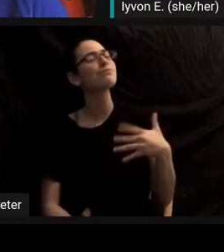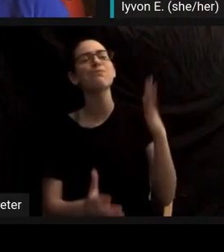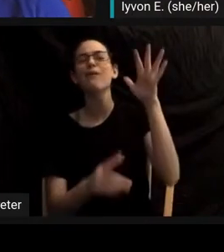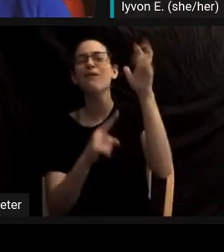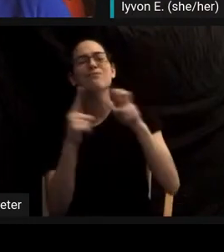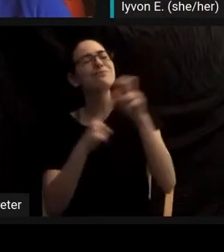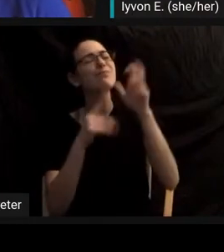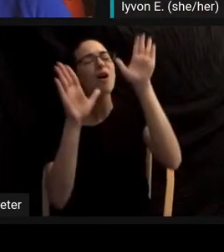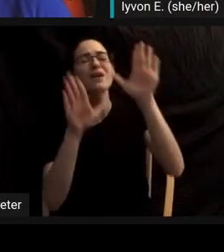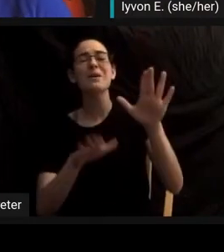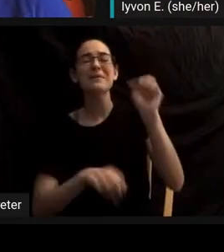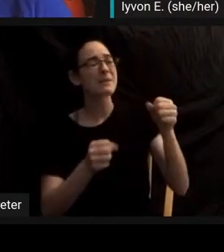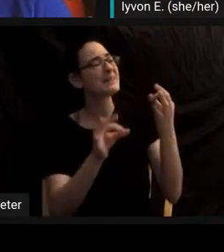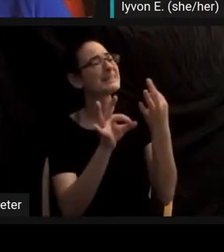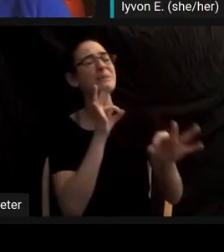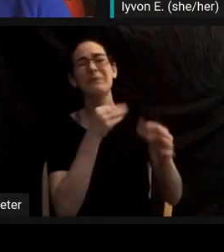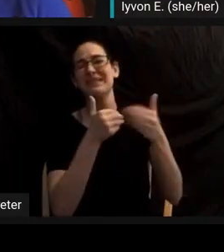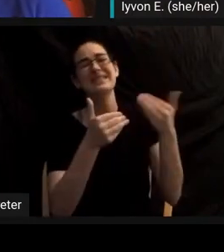so simple.